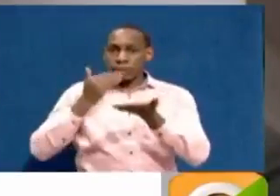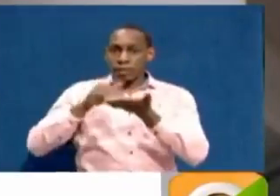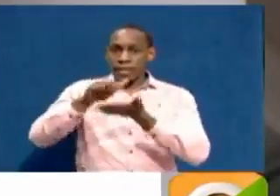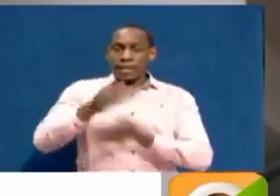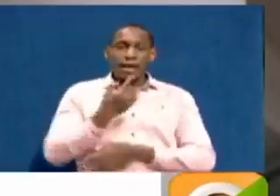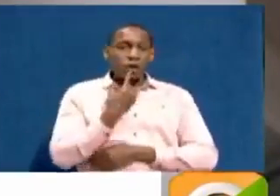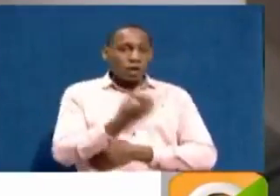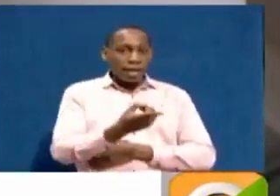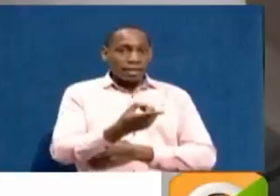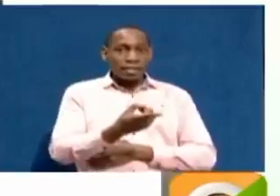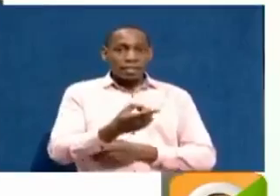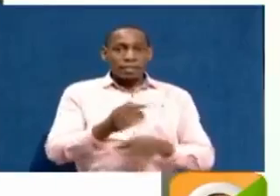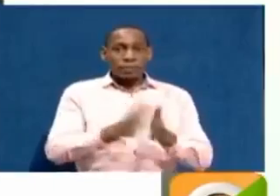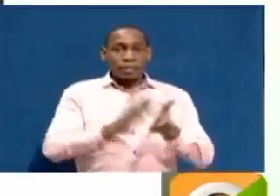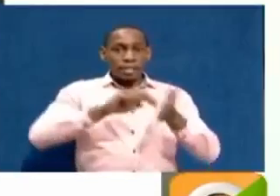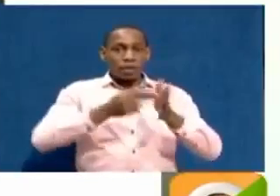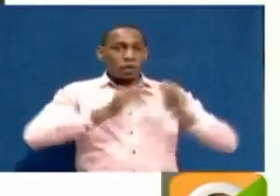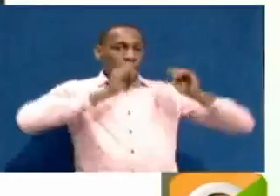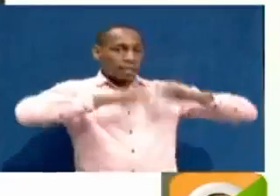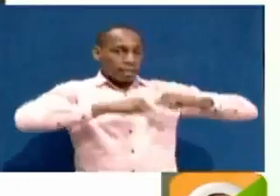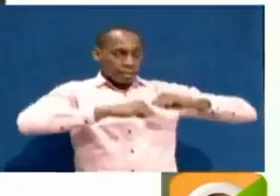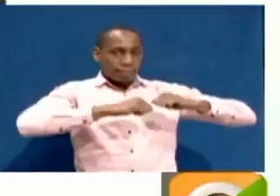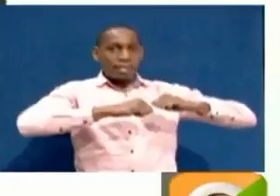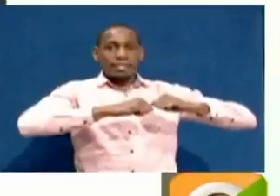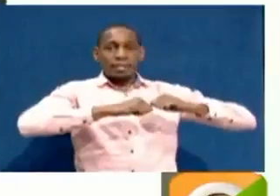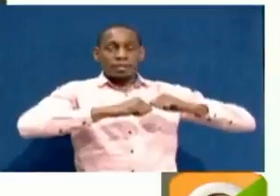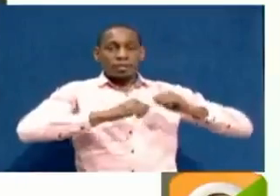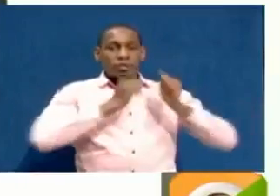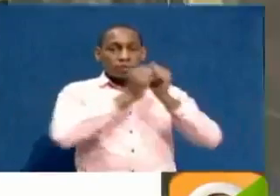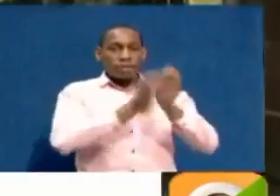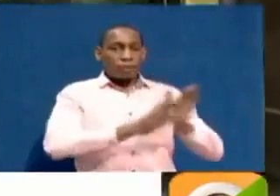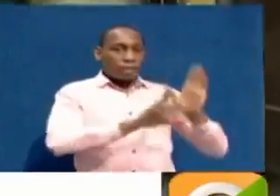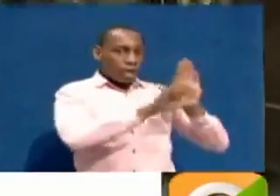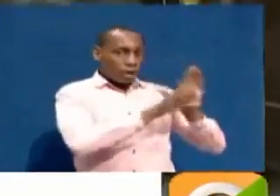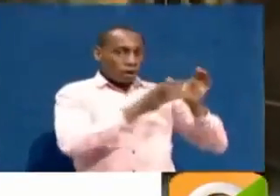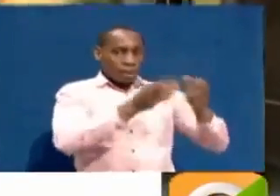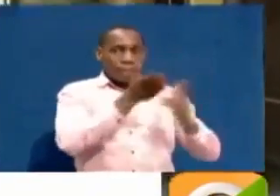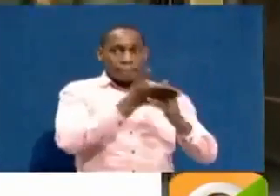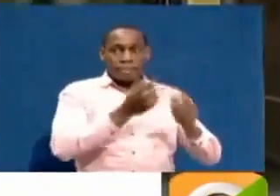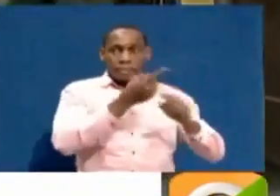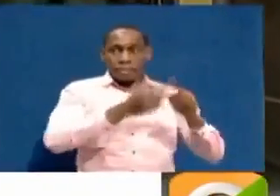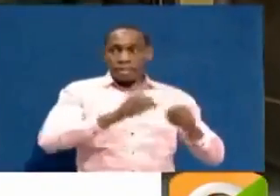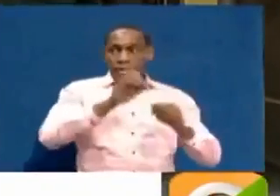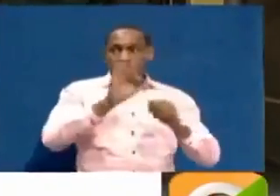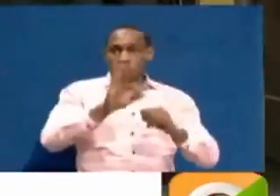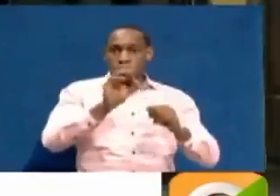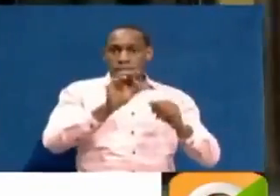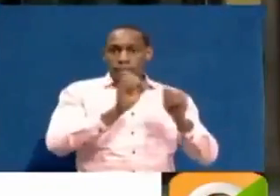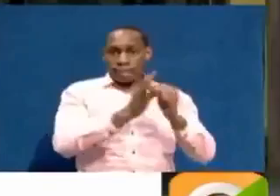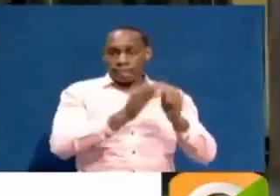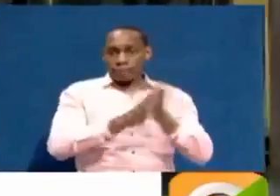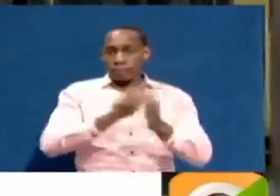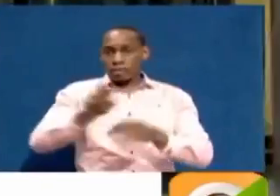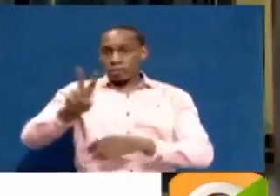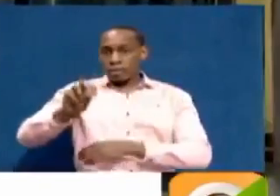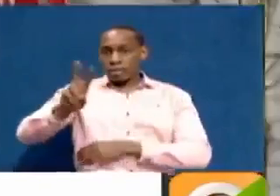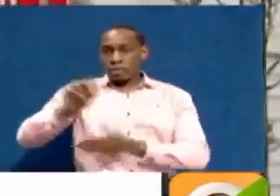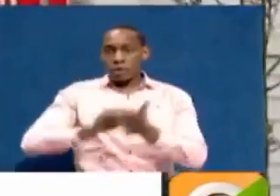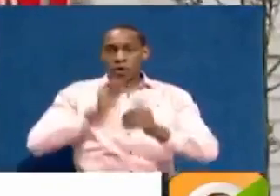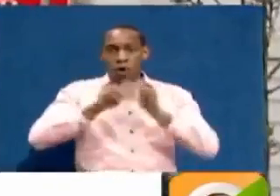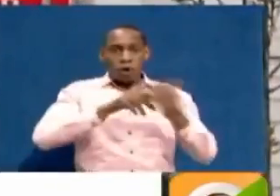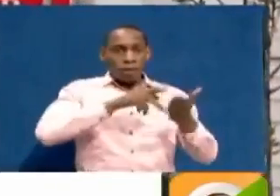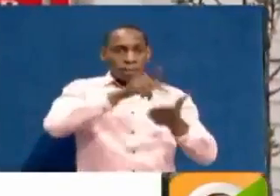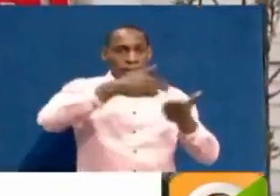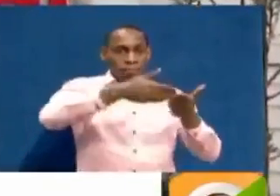of instructions, contract agreements entered into with law firms between 2013 to 2020, all